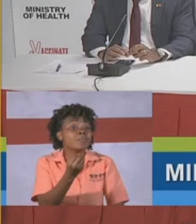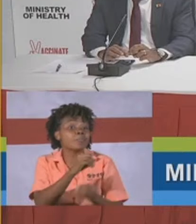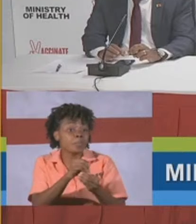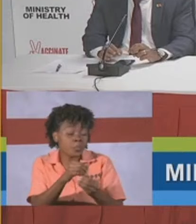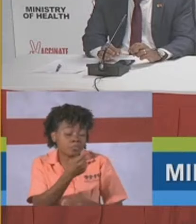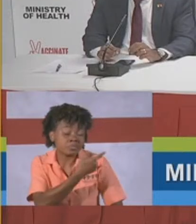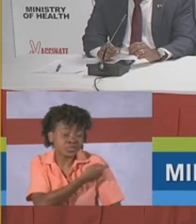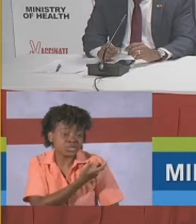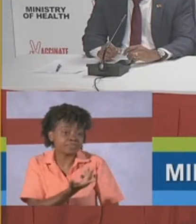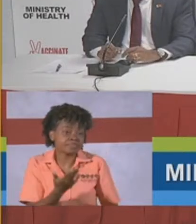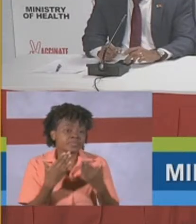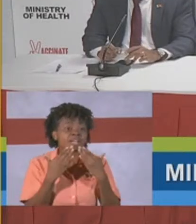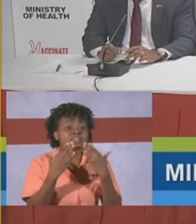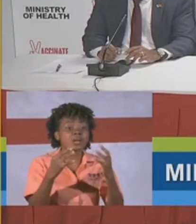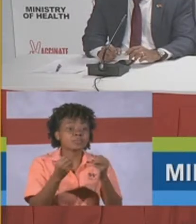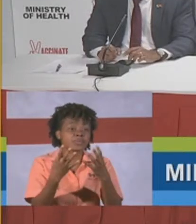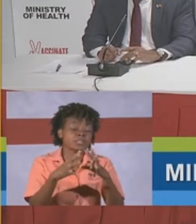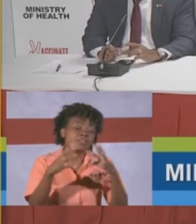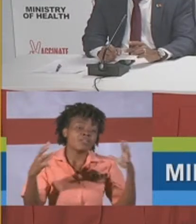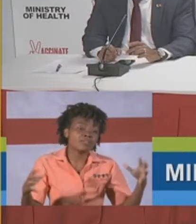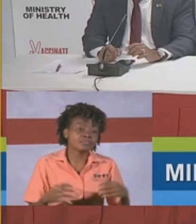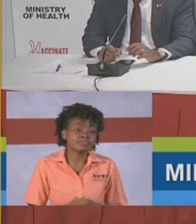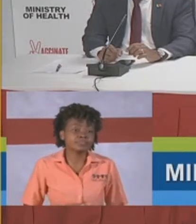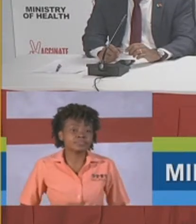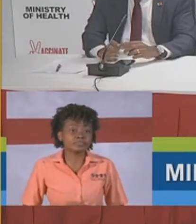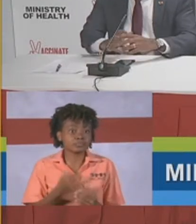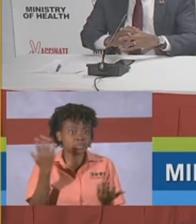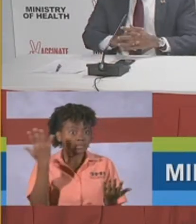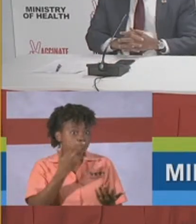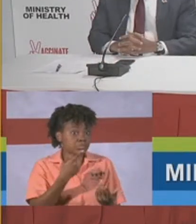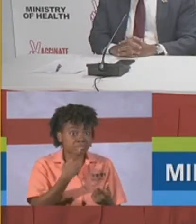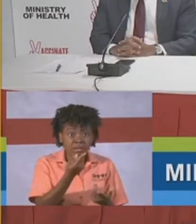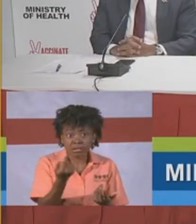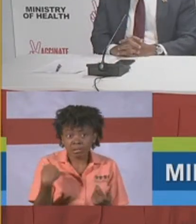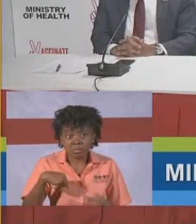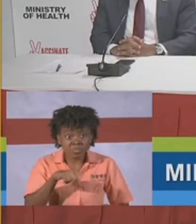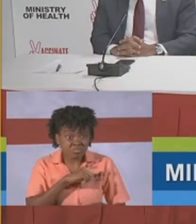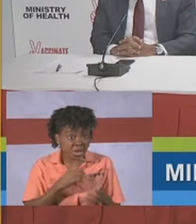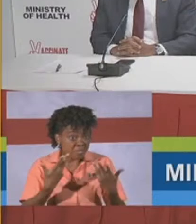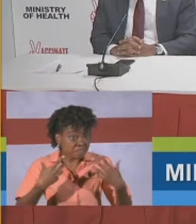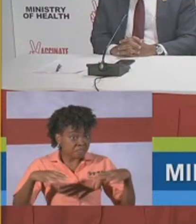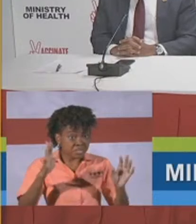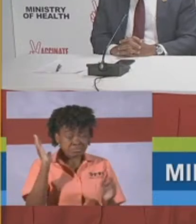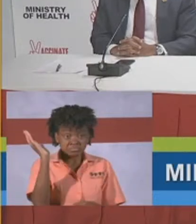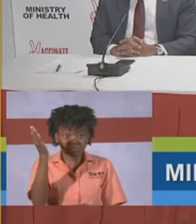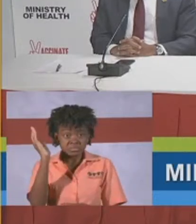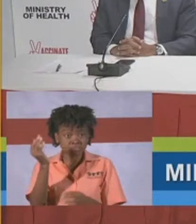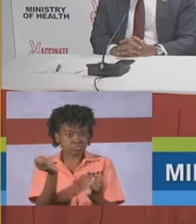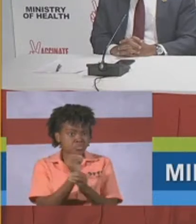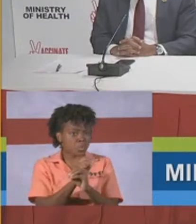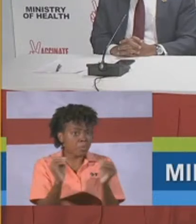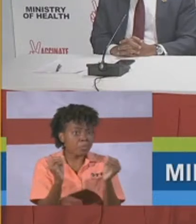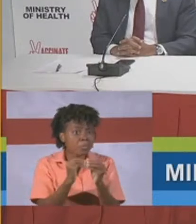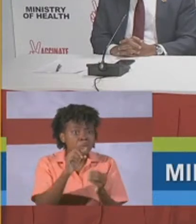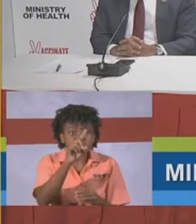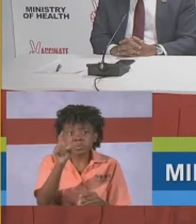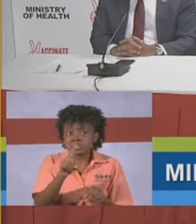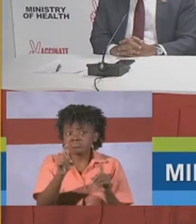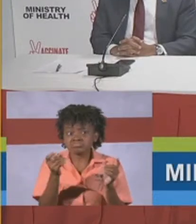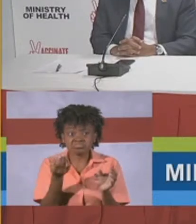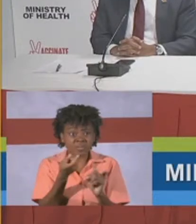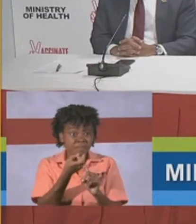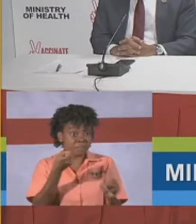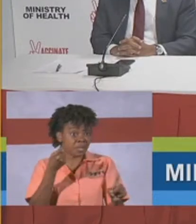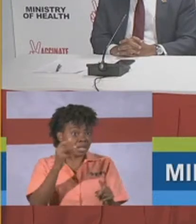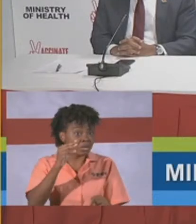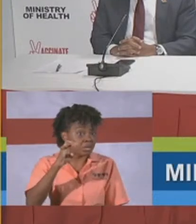from AZP News. And it seems at this time we have come to the end of the conference. We have no more questions from the media. Thank you